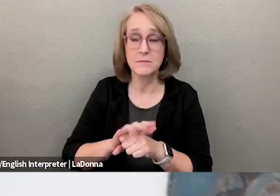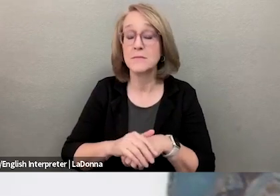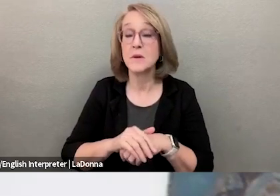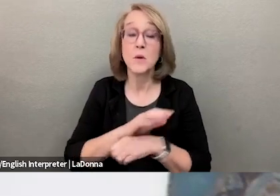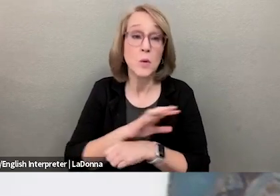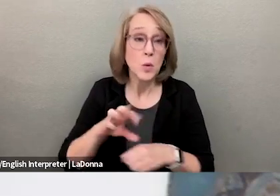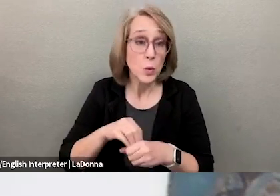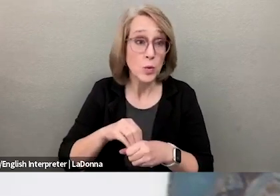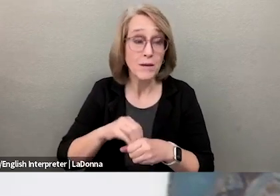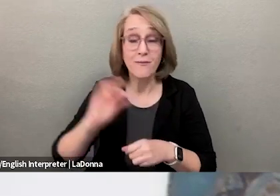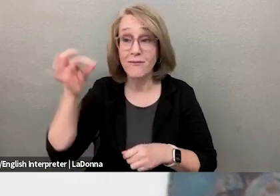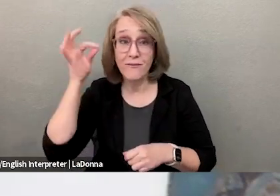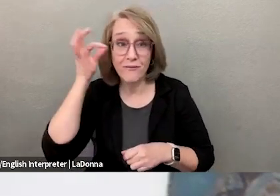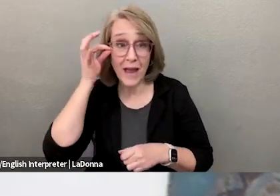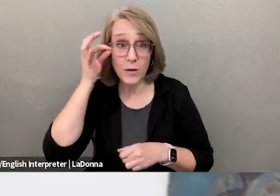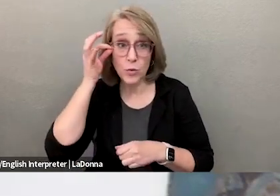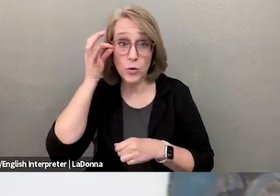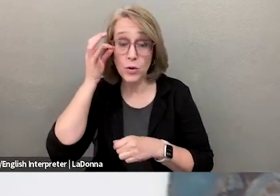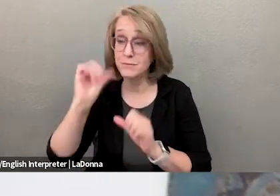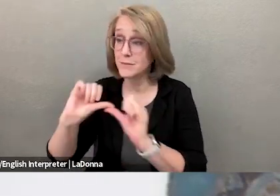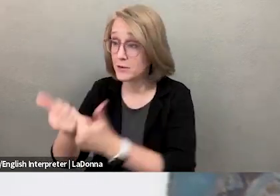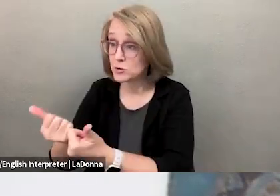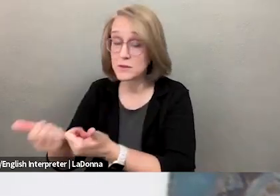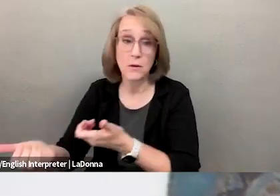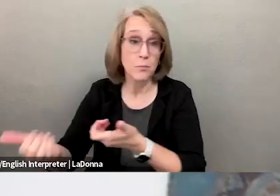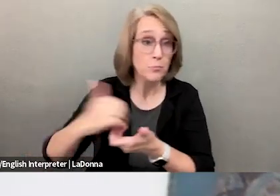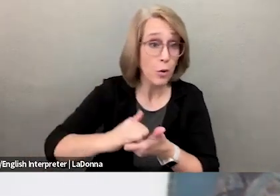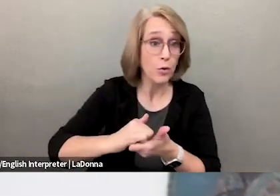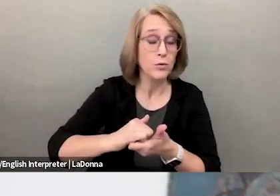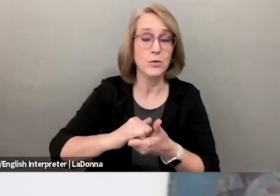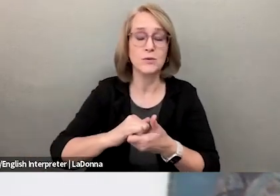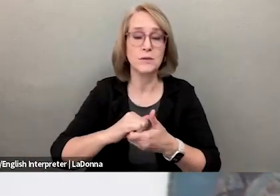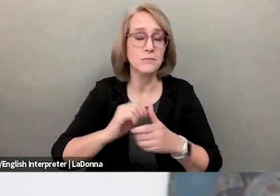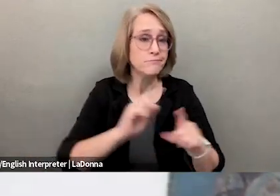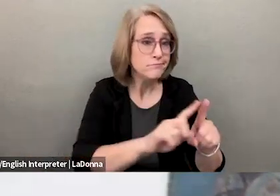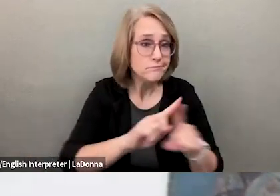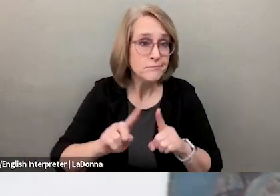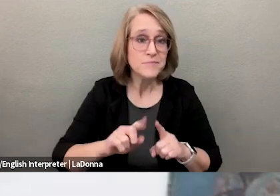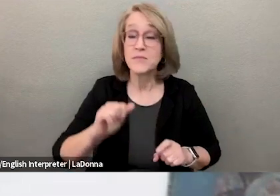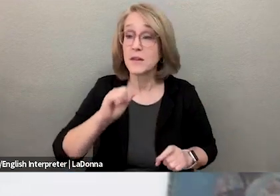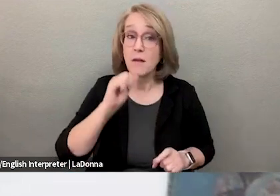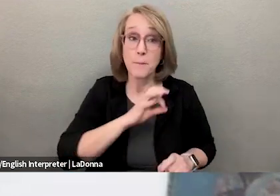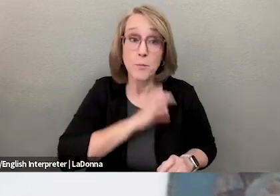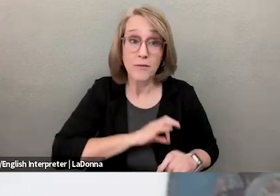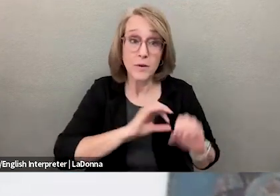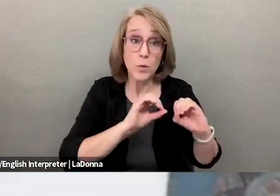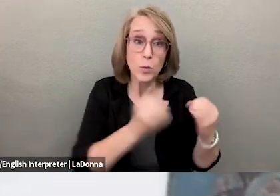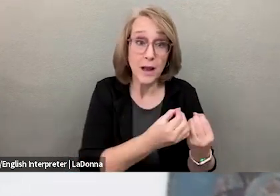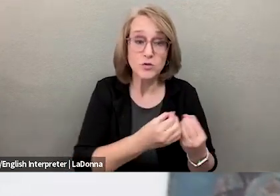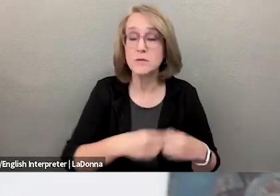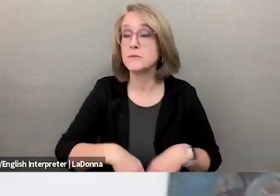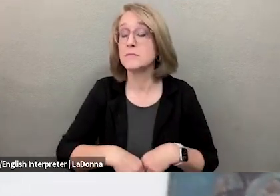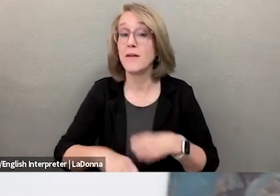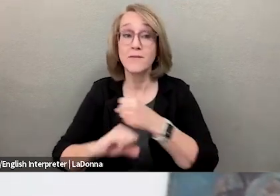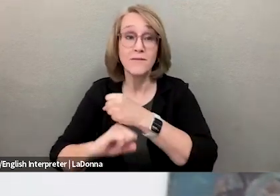federal partners, from all of the nonprofit partners, from the foundation